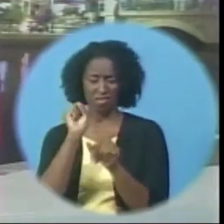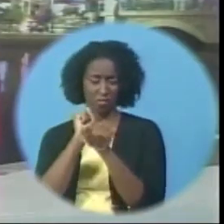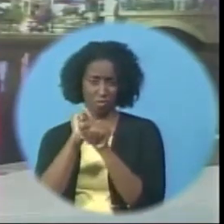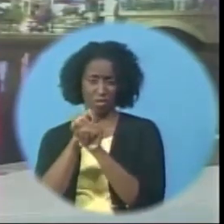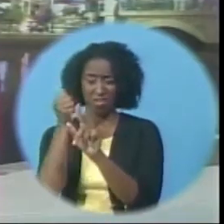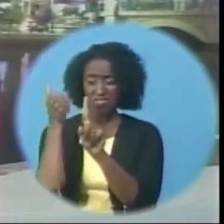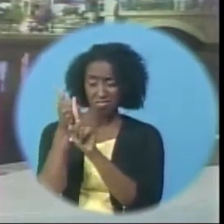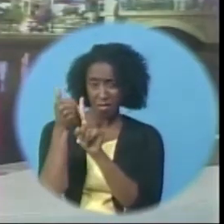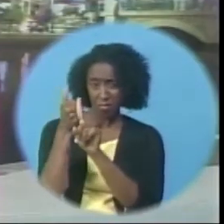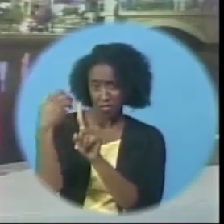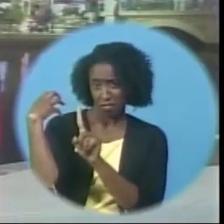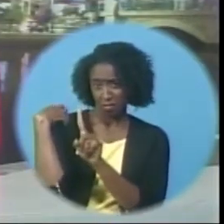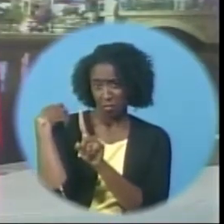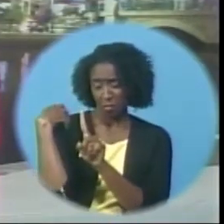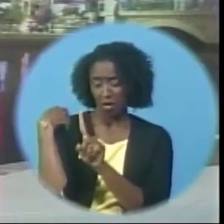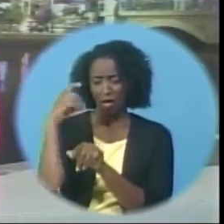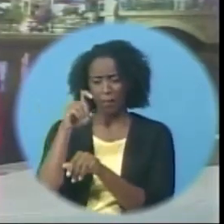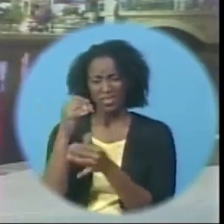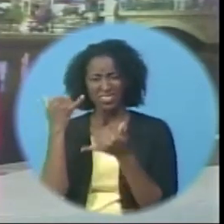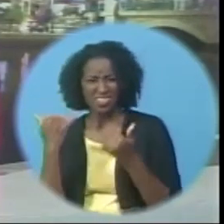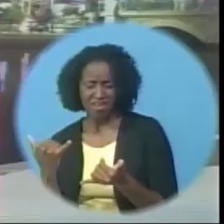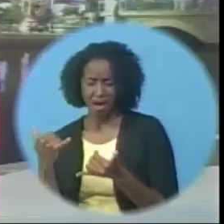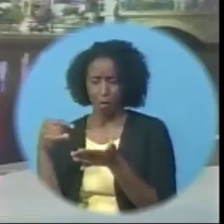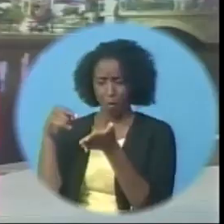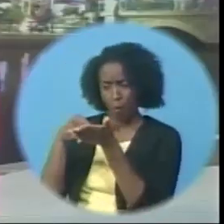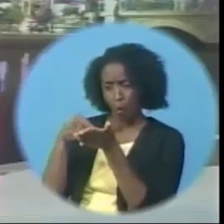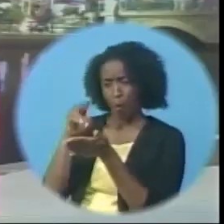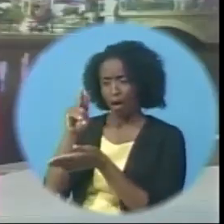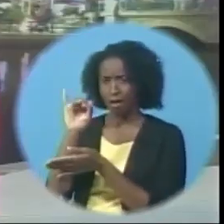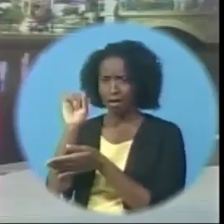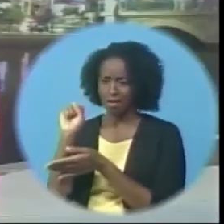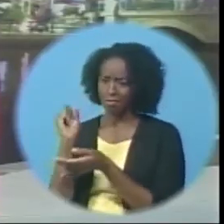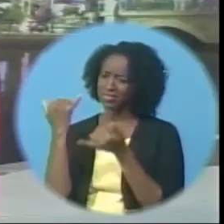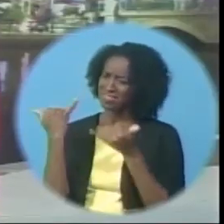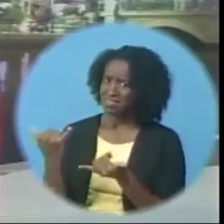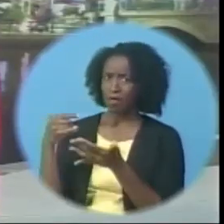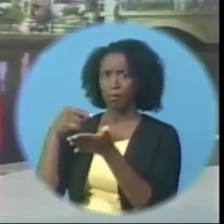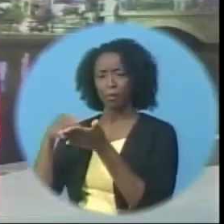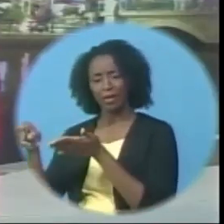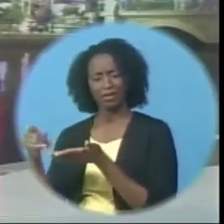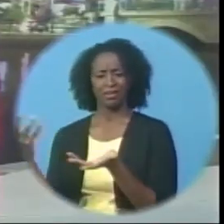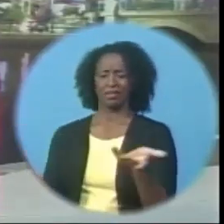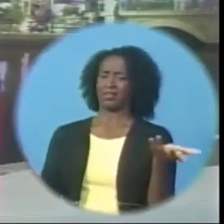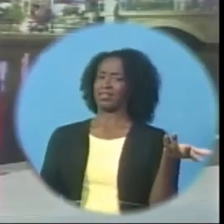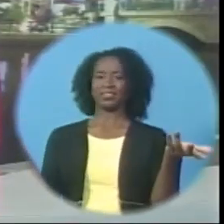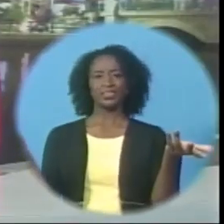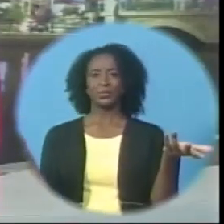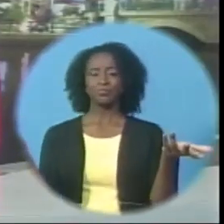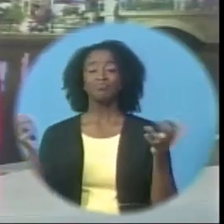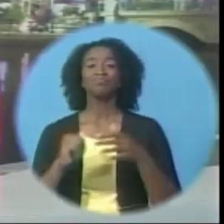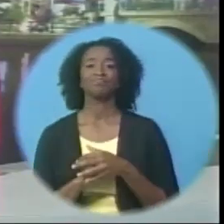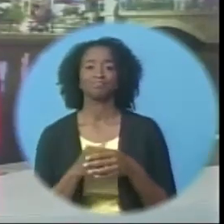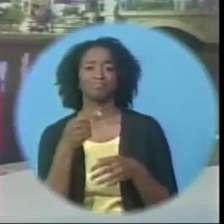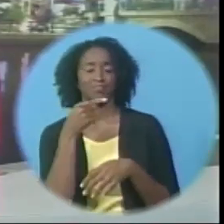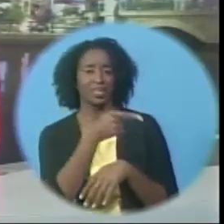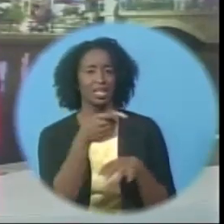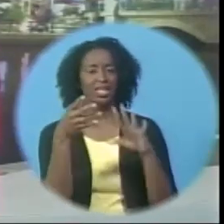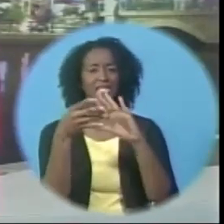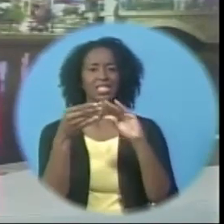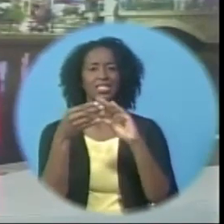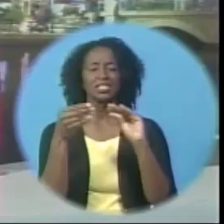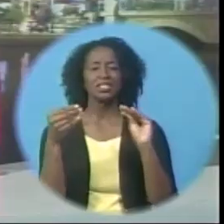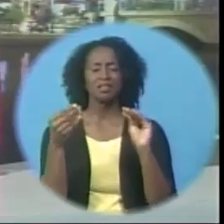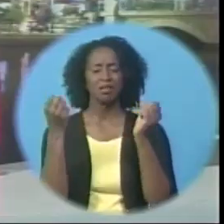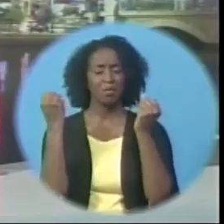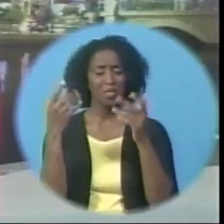directive to self-employed people to pay the arrears owed to the NIS at this time. MP for St. George South, Dwight Sutherland,